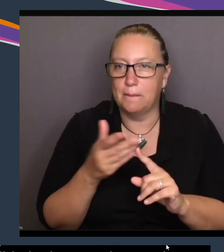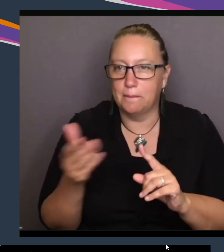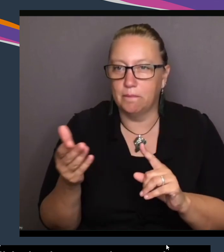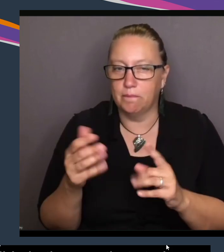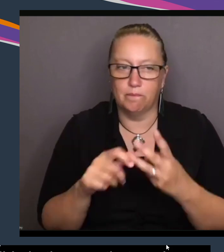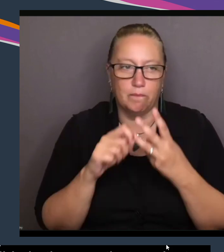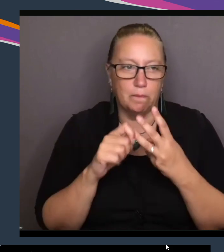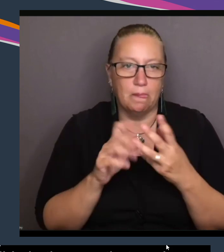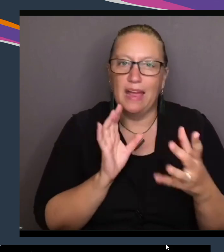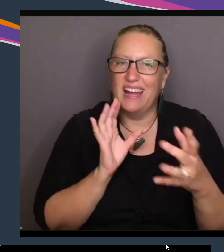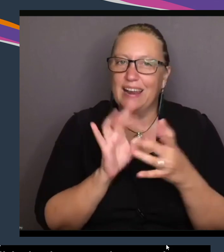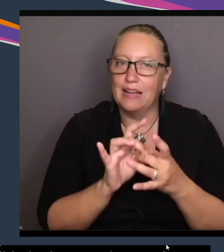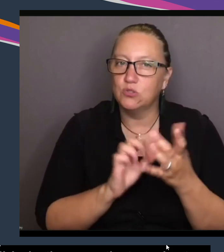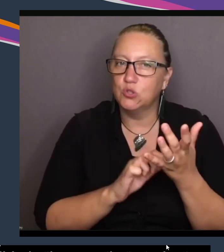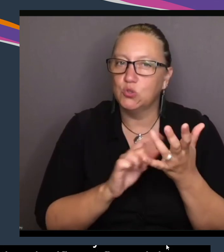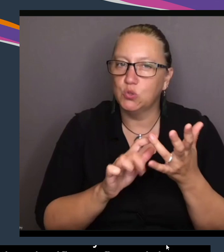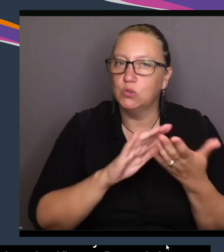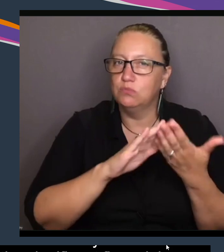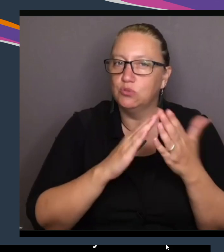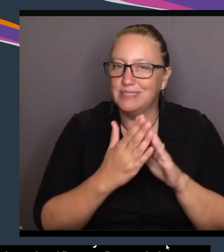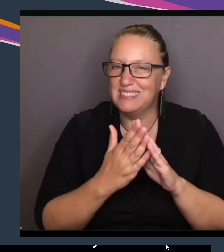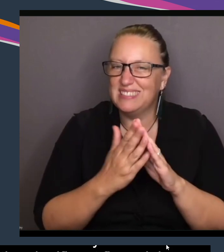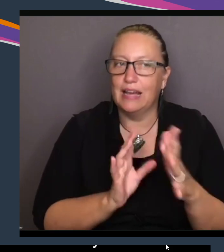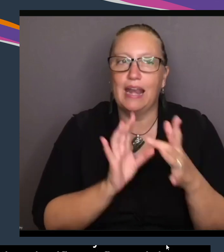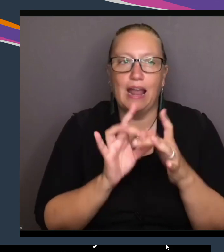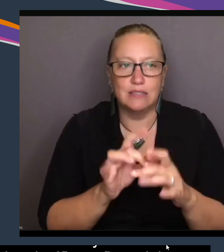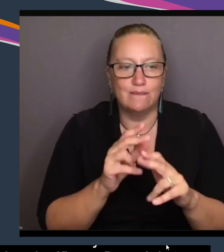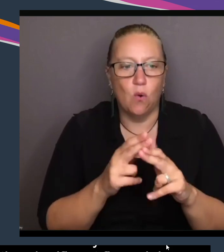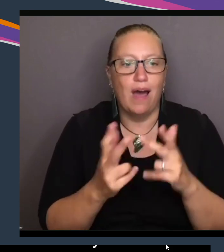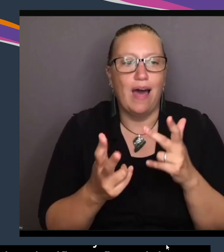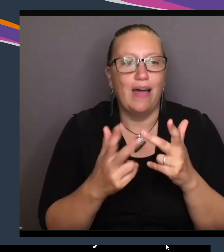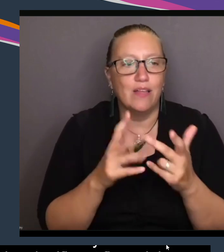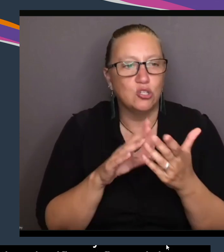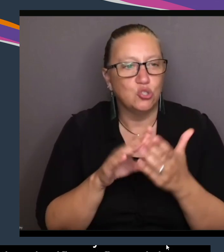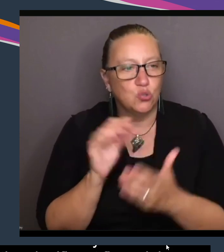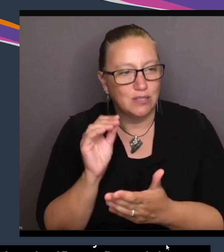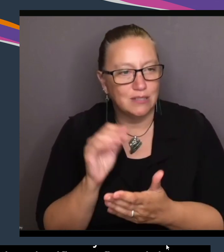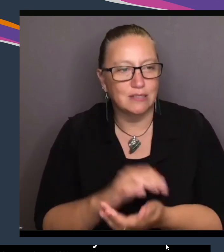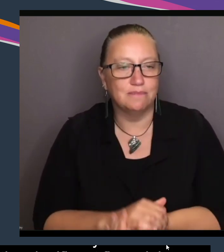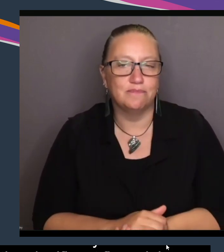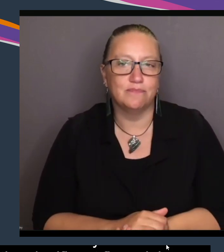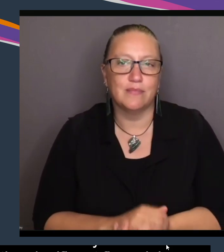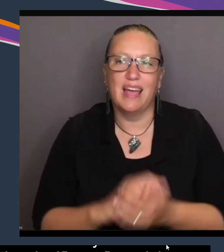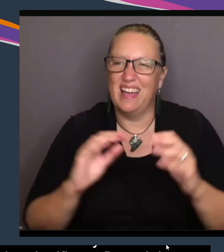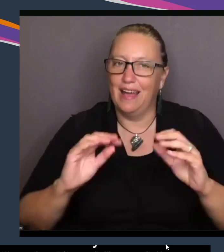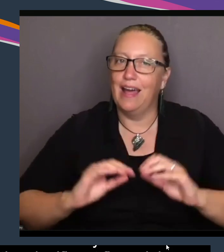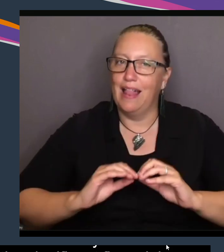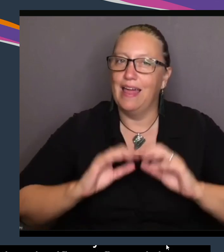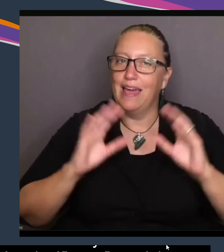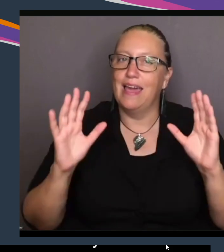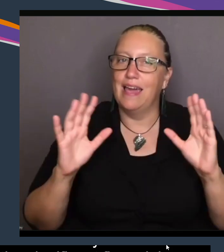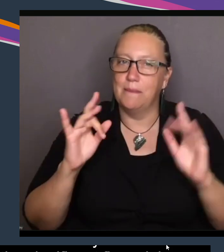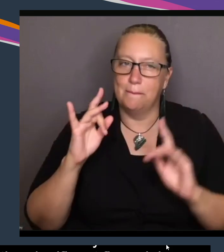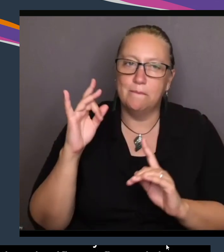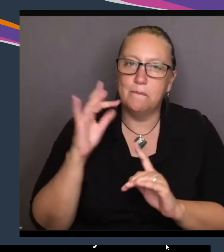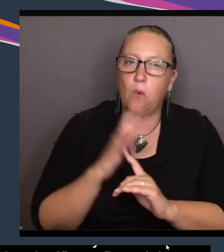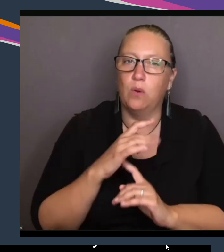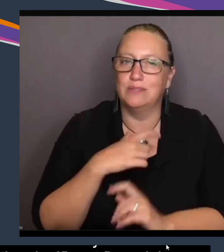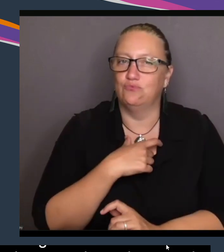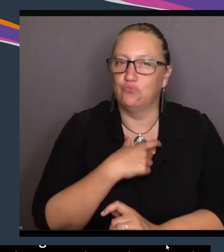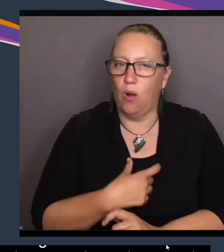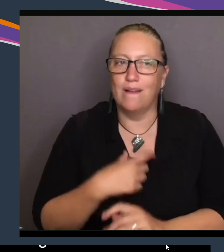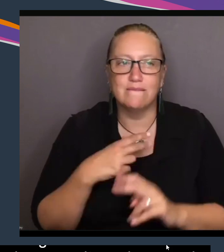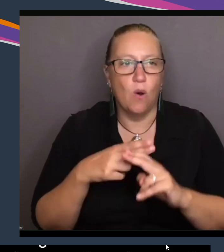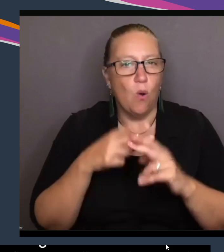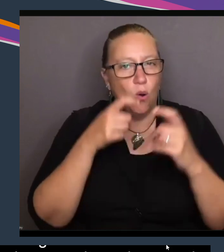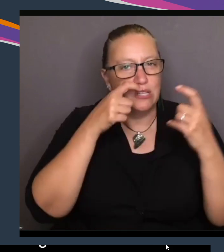other students, clear information, the important role of supervisors, and I'm looking at one here in the room,